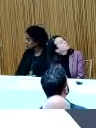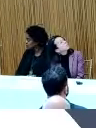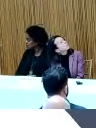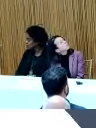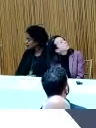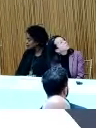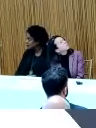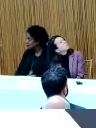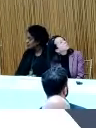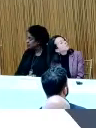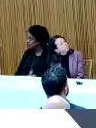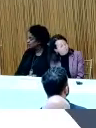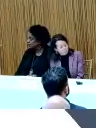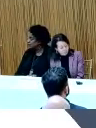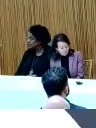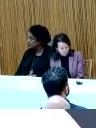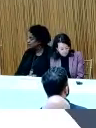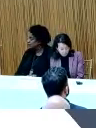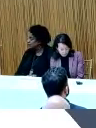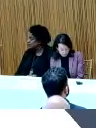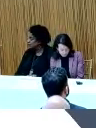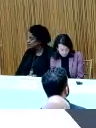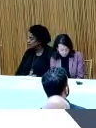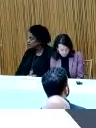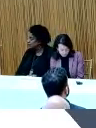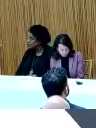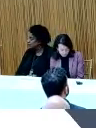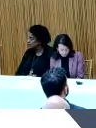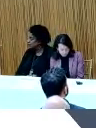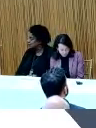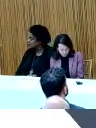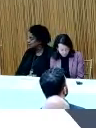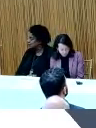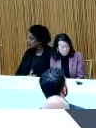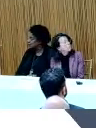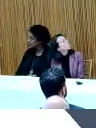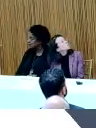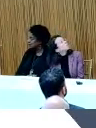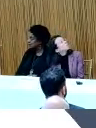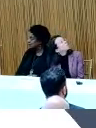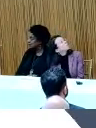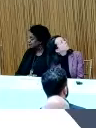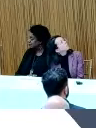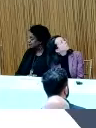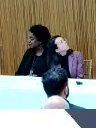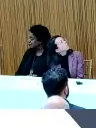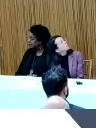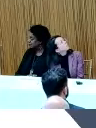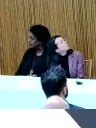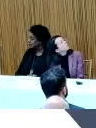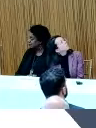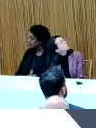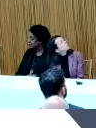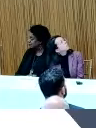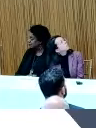housing Lisa Copa a young black female tester in a particular test she was asked for identification